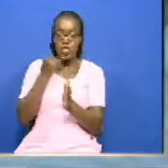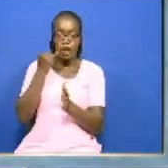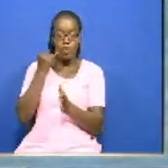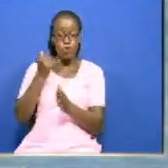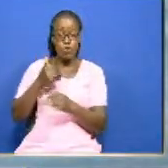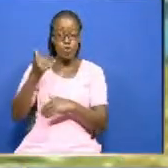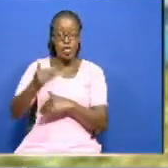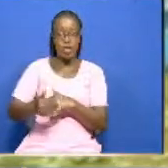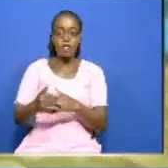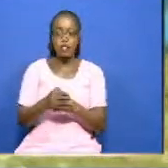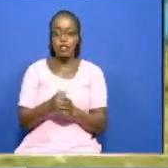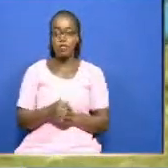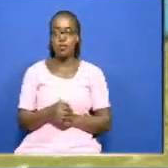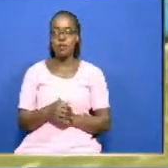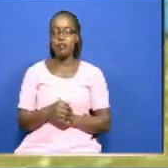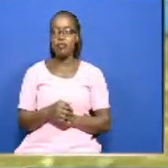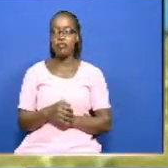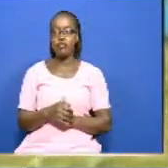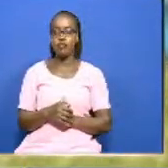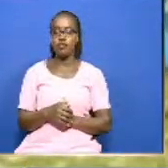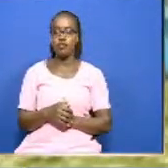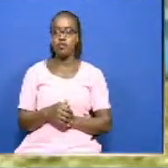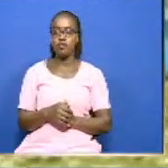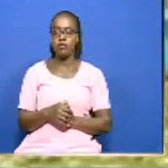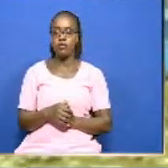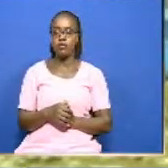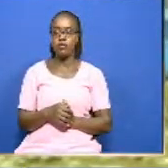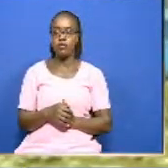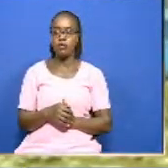Alana Oko, Channel 1 Business.